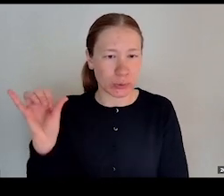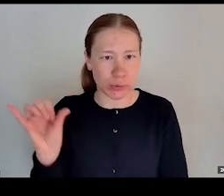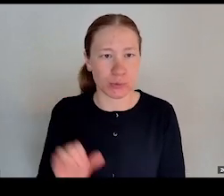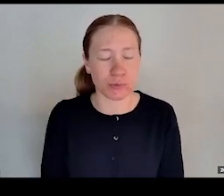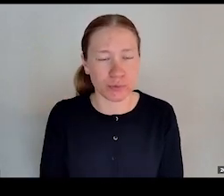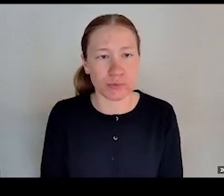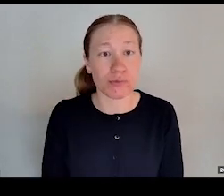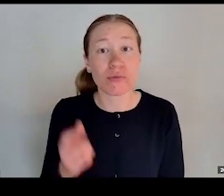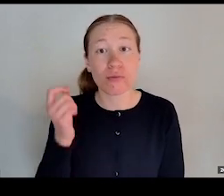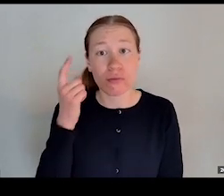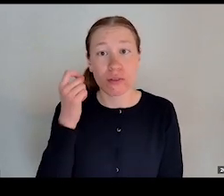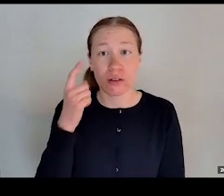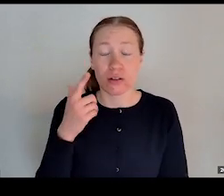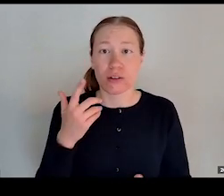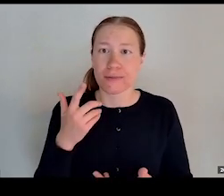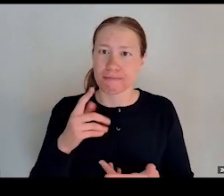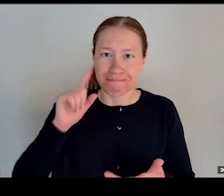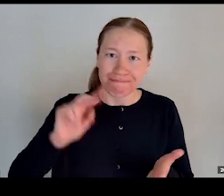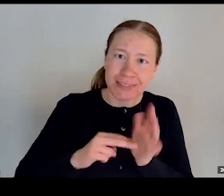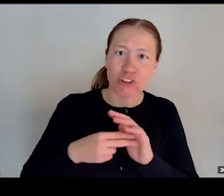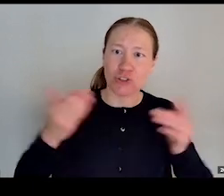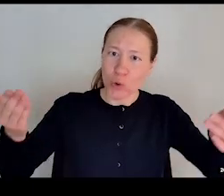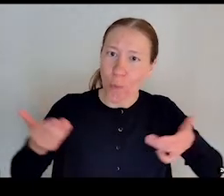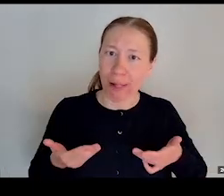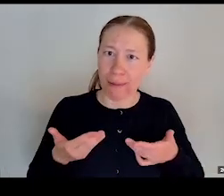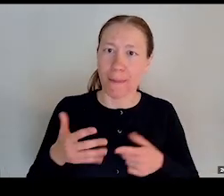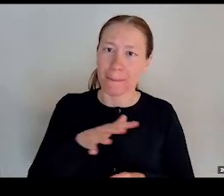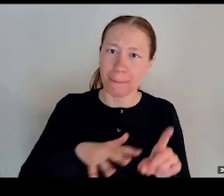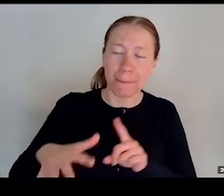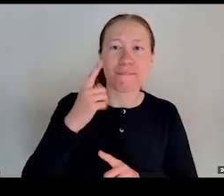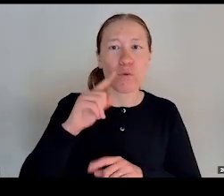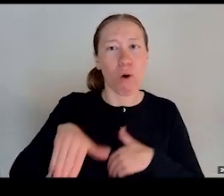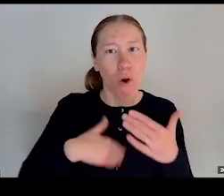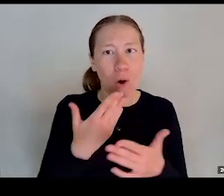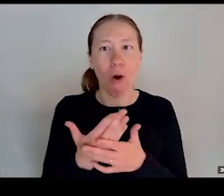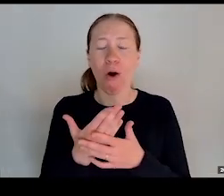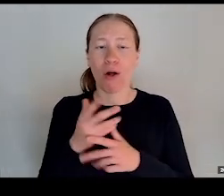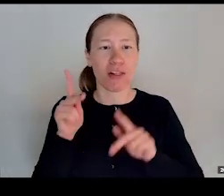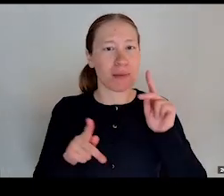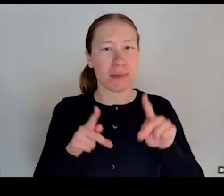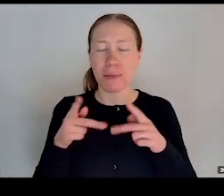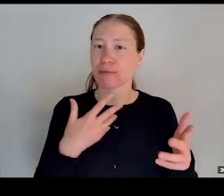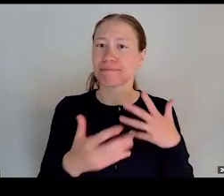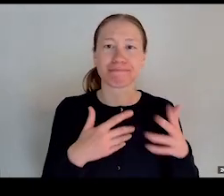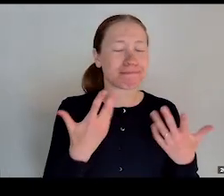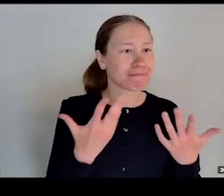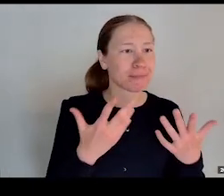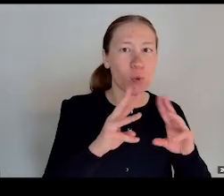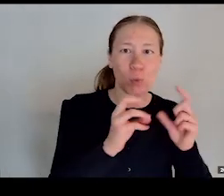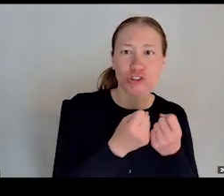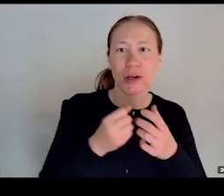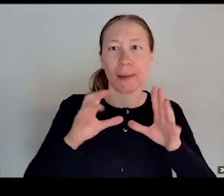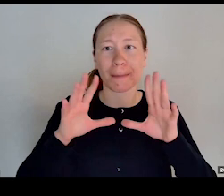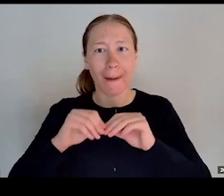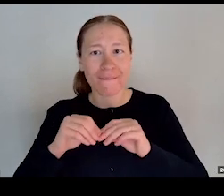So creating an intentionally welcome environment for all employees or attendees of a meeting, whether it be a meeting or conference, it